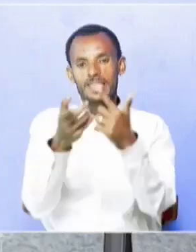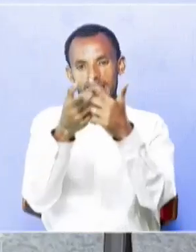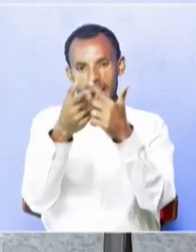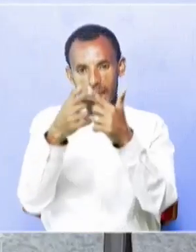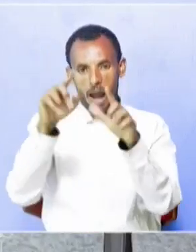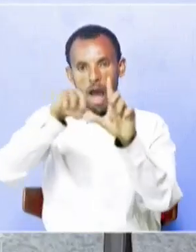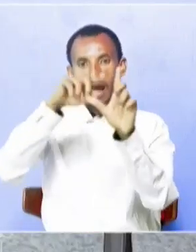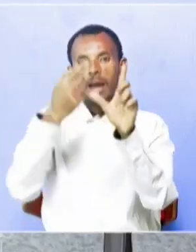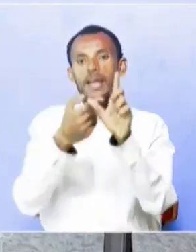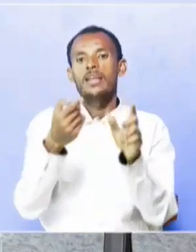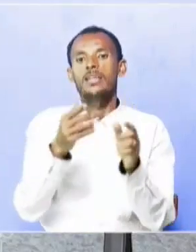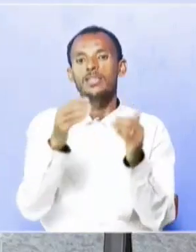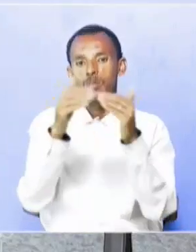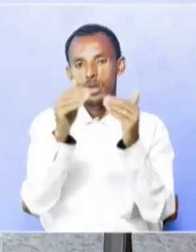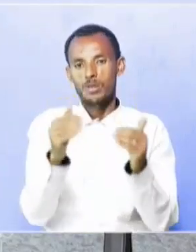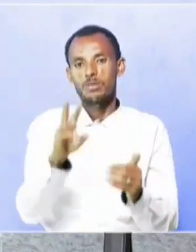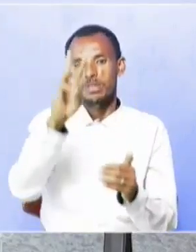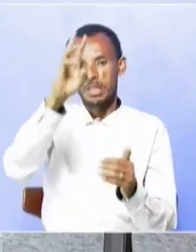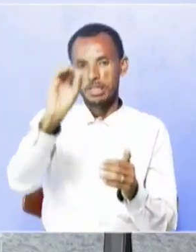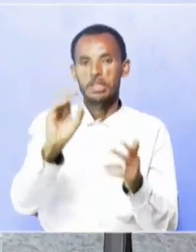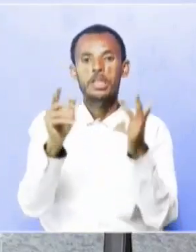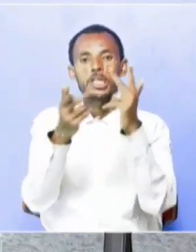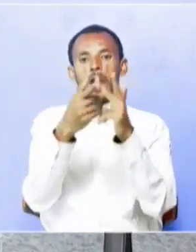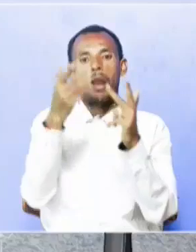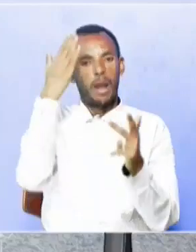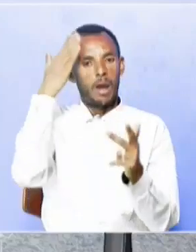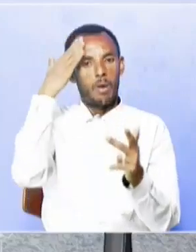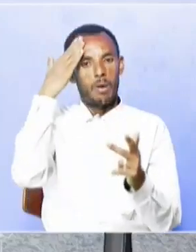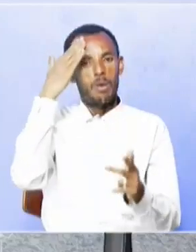angle is 60, the third is already known, which is